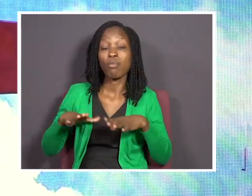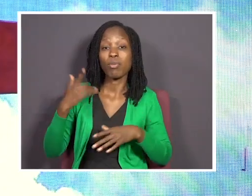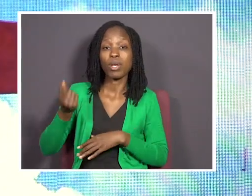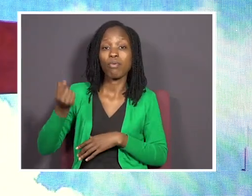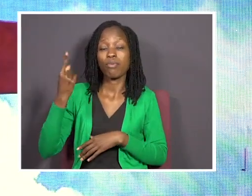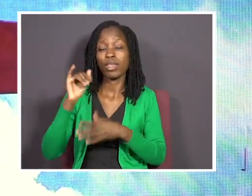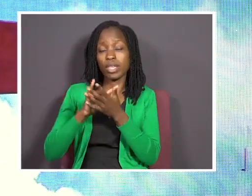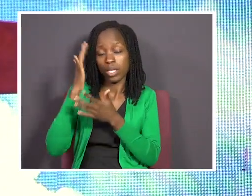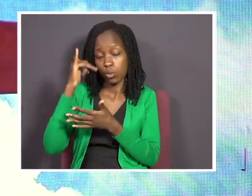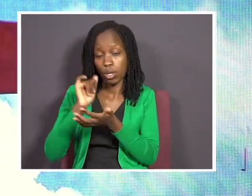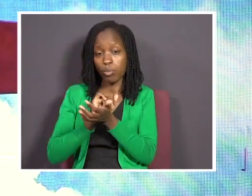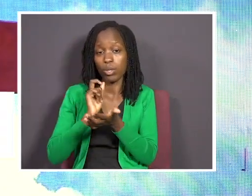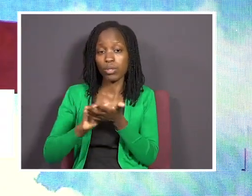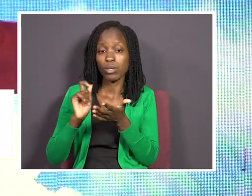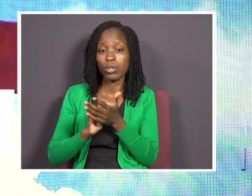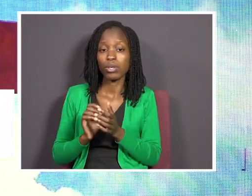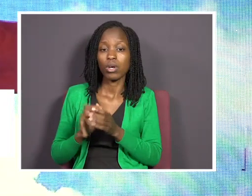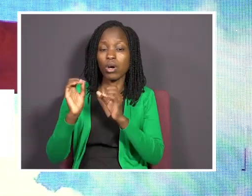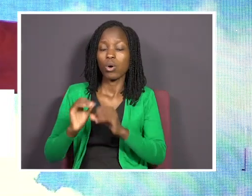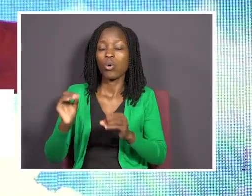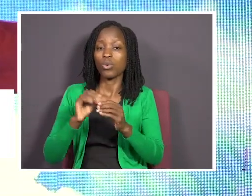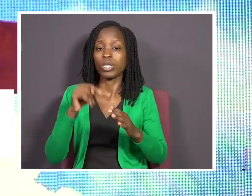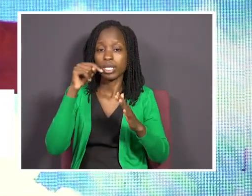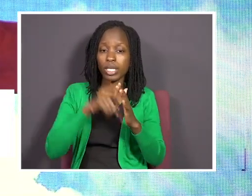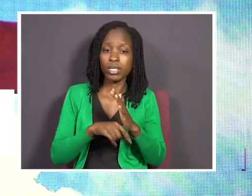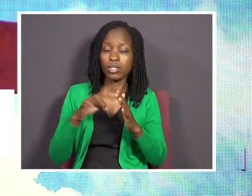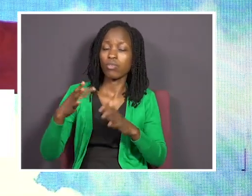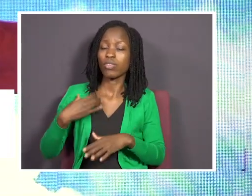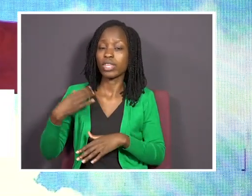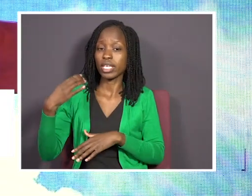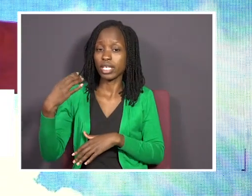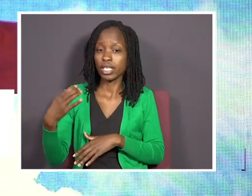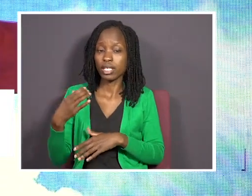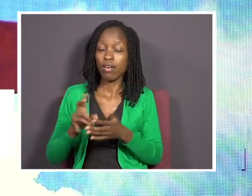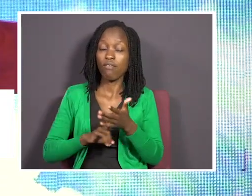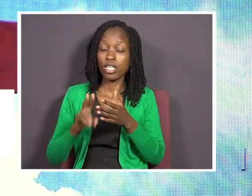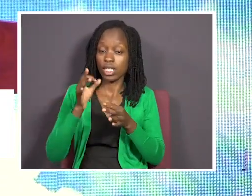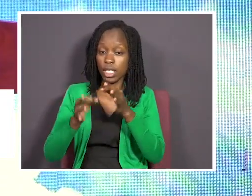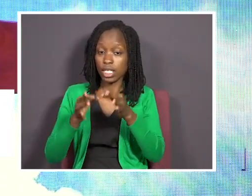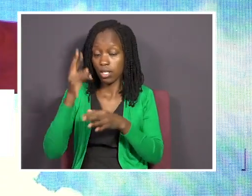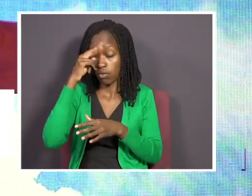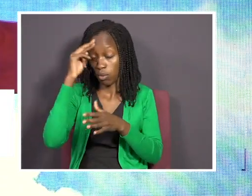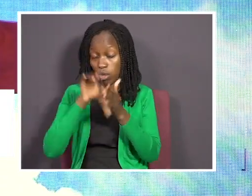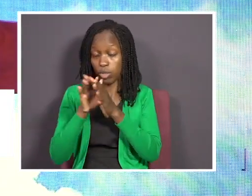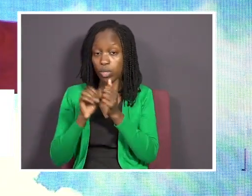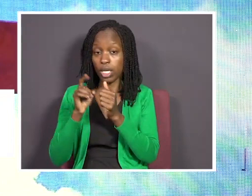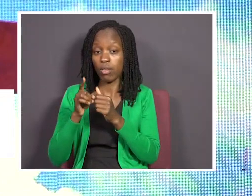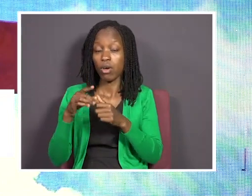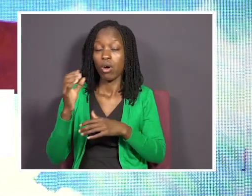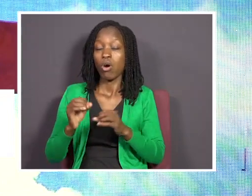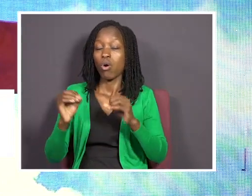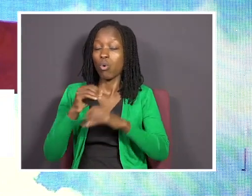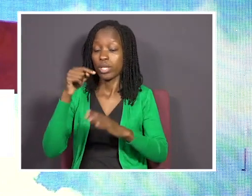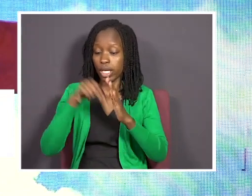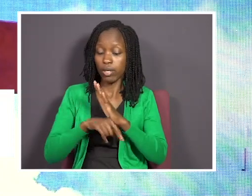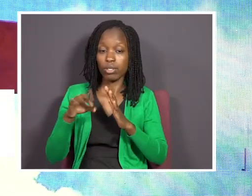comprehension, and that's why he writes and says, "Oh, the depth of the riches." This is verse 33 of Romans 11.